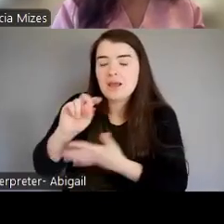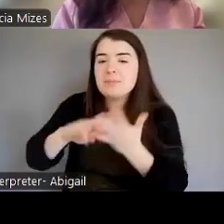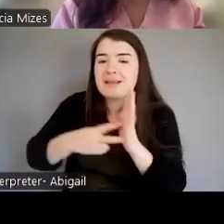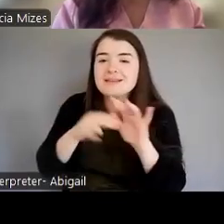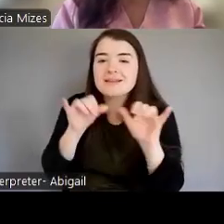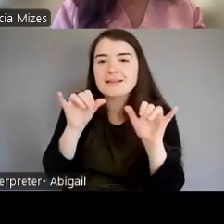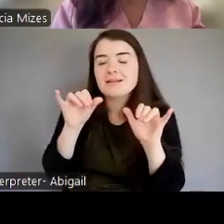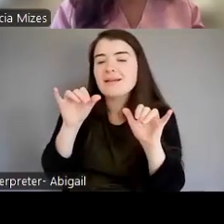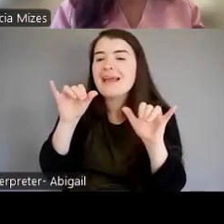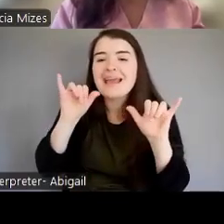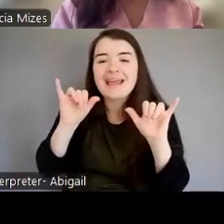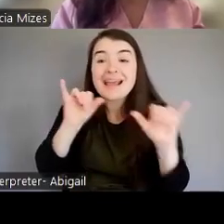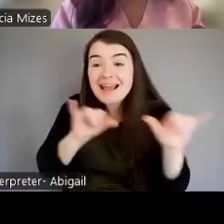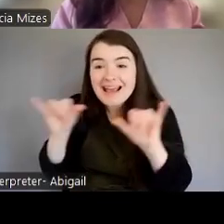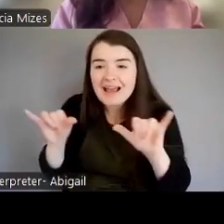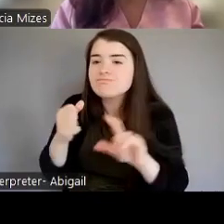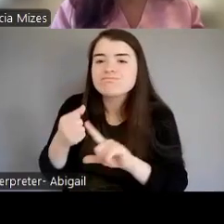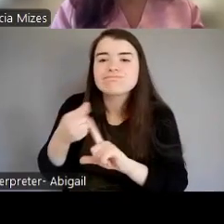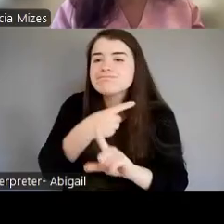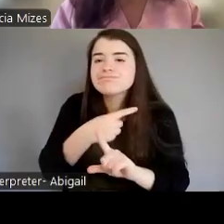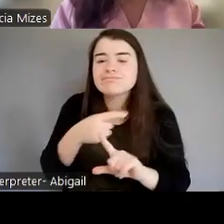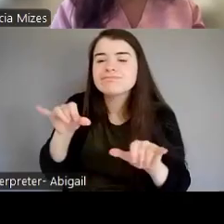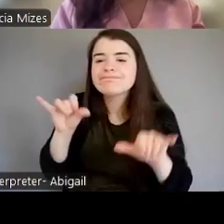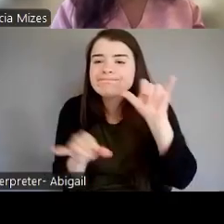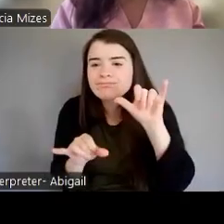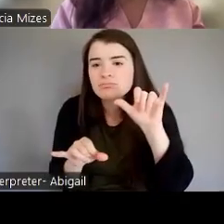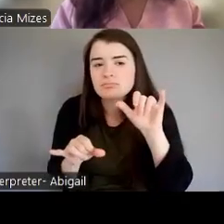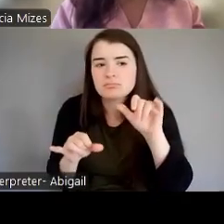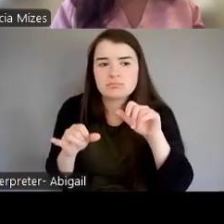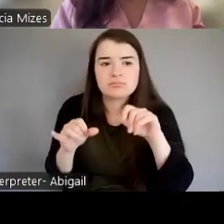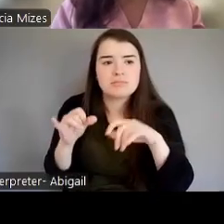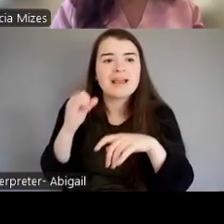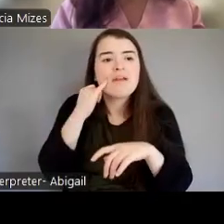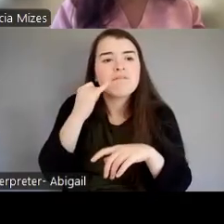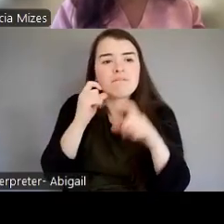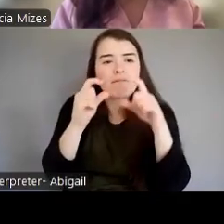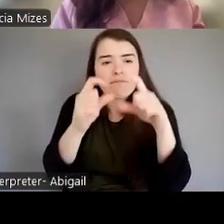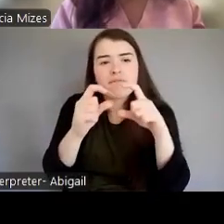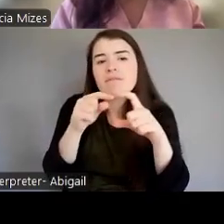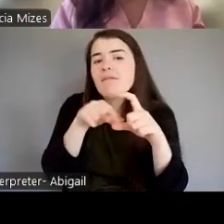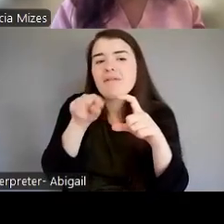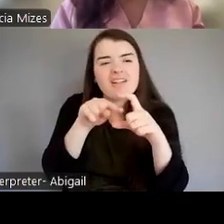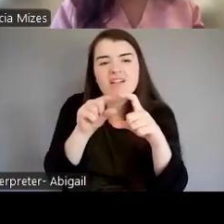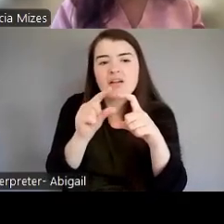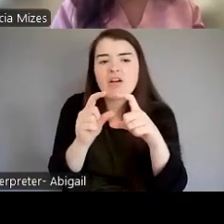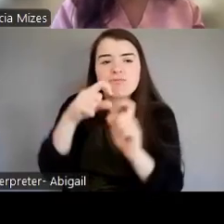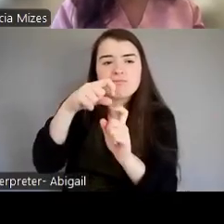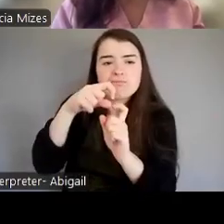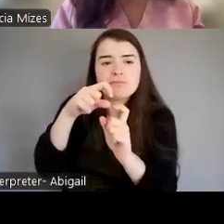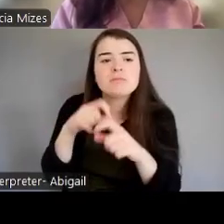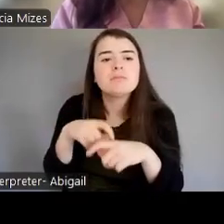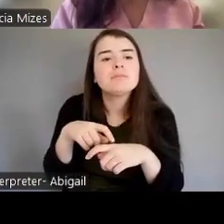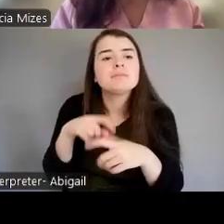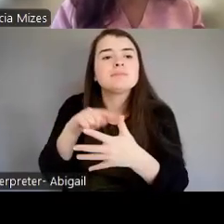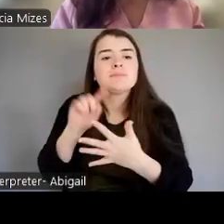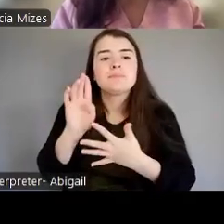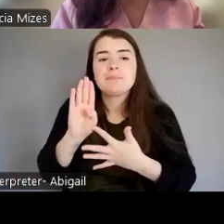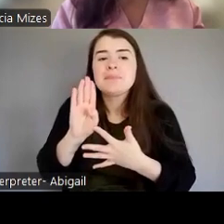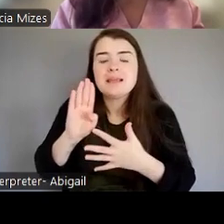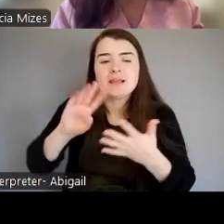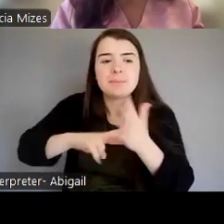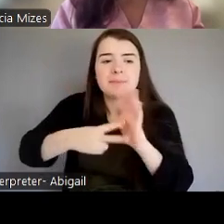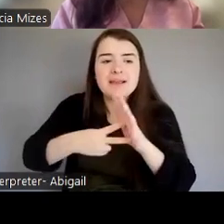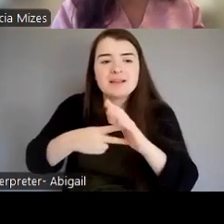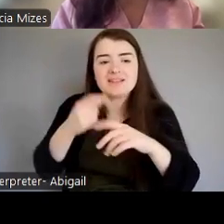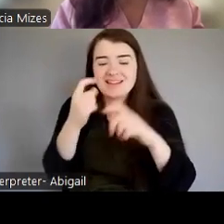of your mole or the spot doesn't match the other half. B stands for border. So Any borders that are really irregular, ragged,